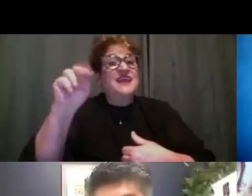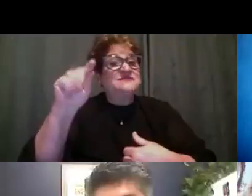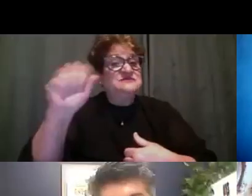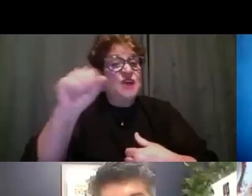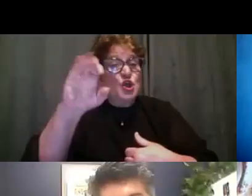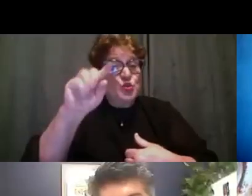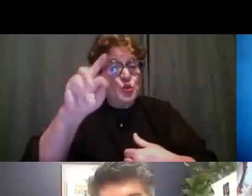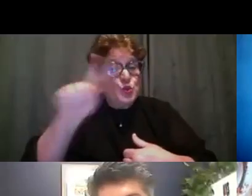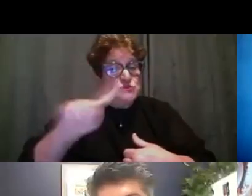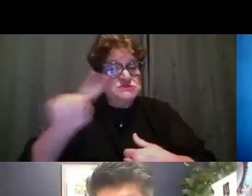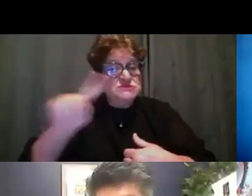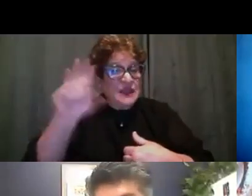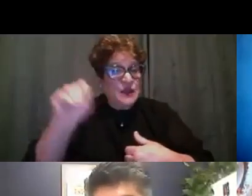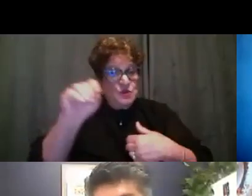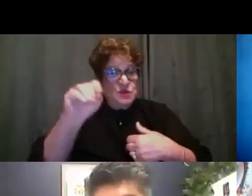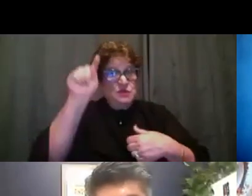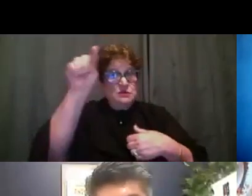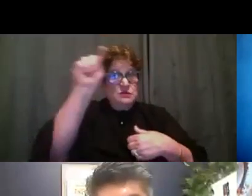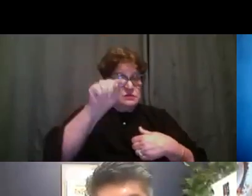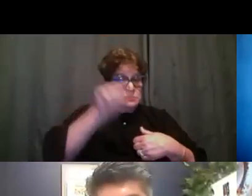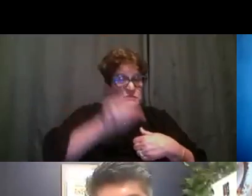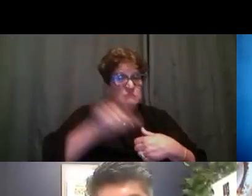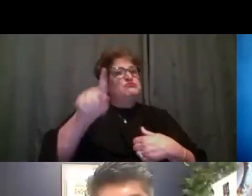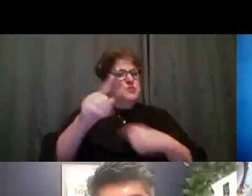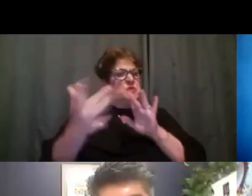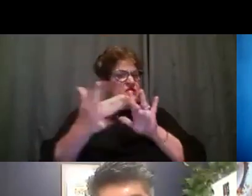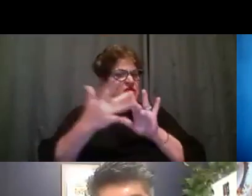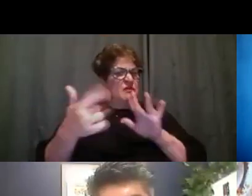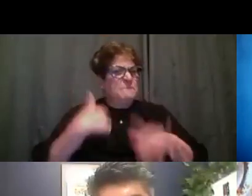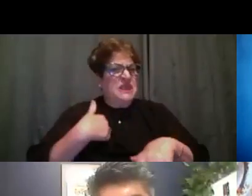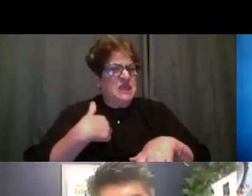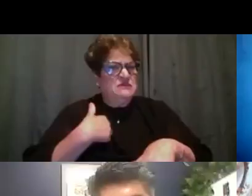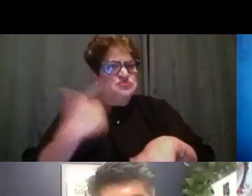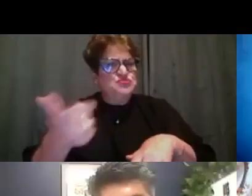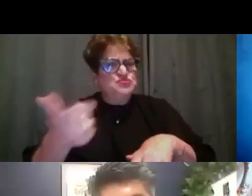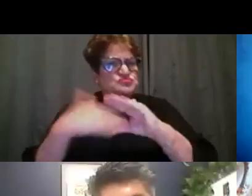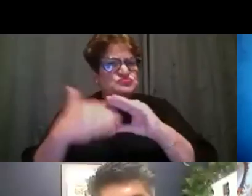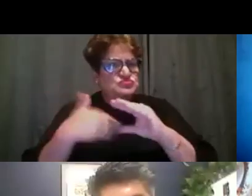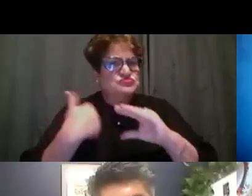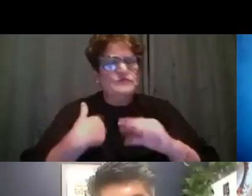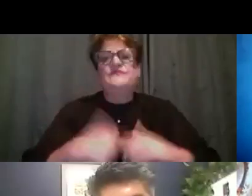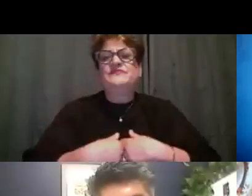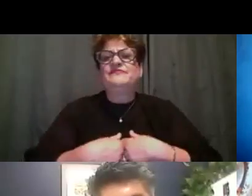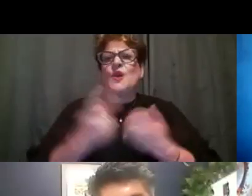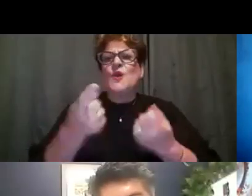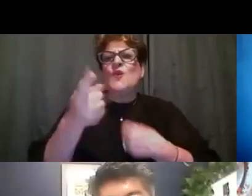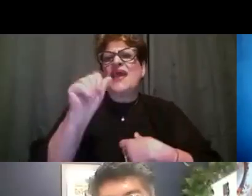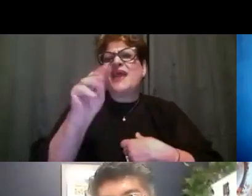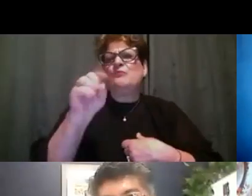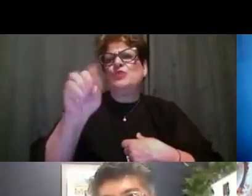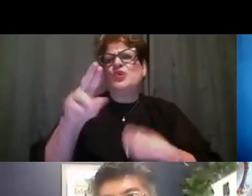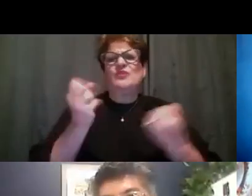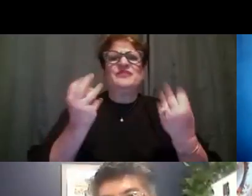to get my contact information. Thank you so much. All right, well, thank you to all of our panelists.